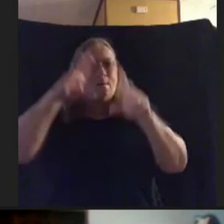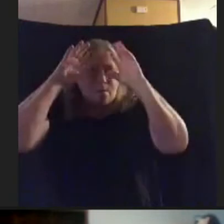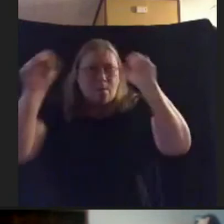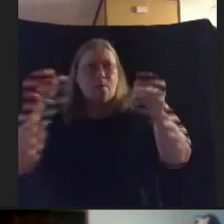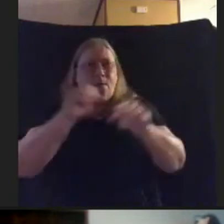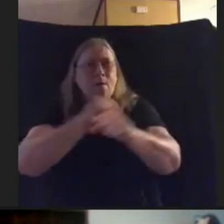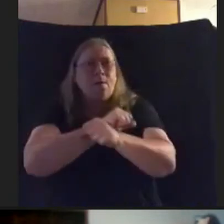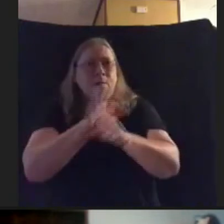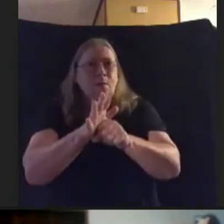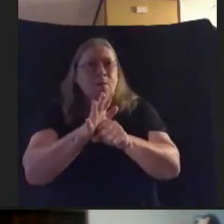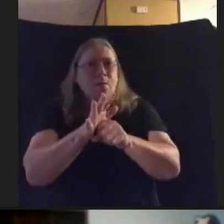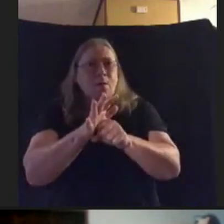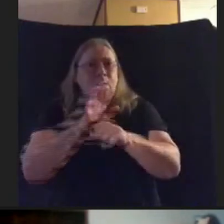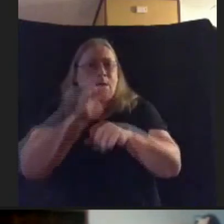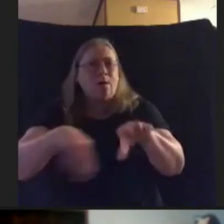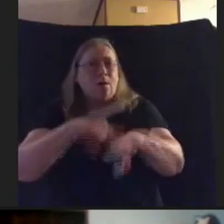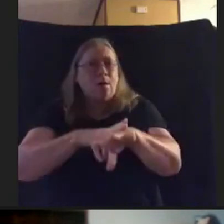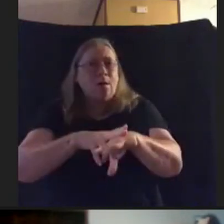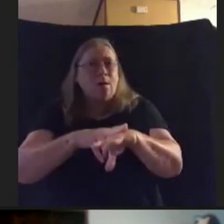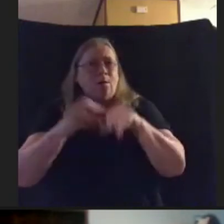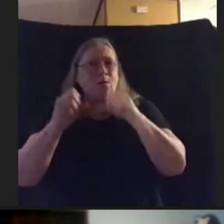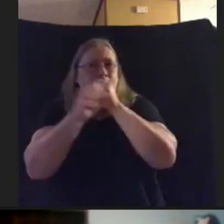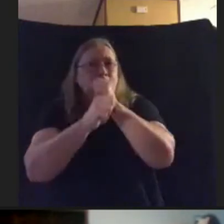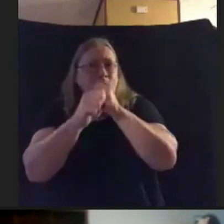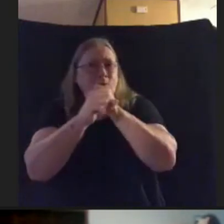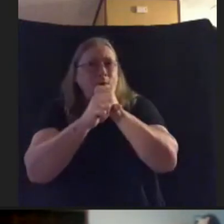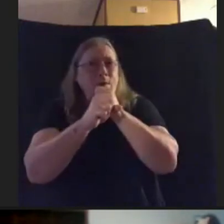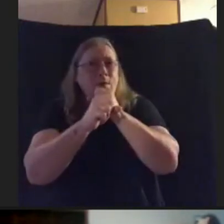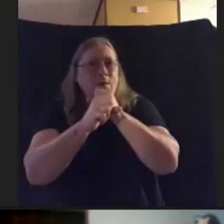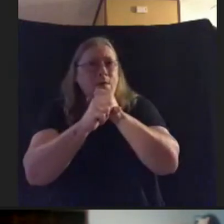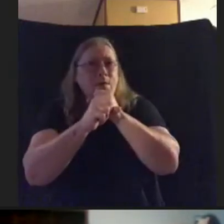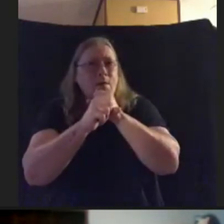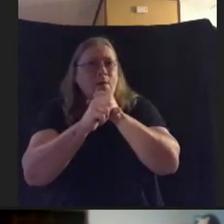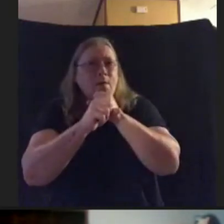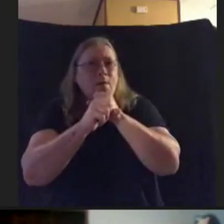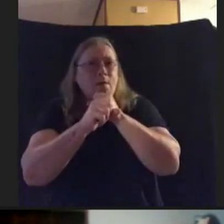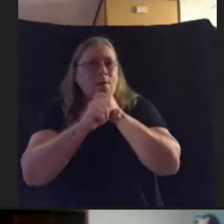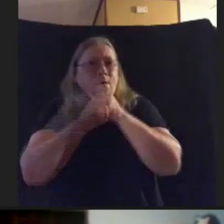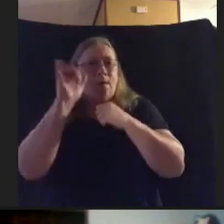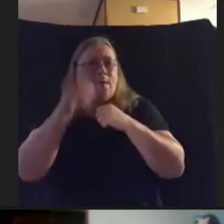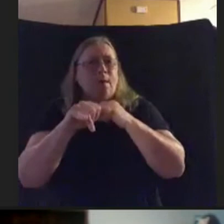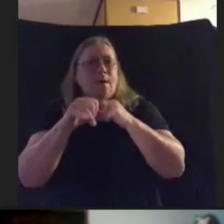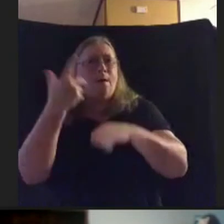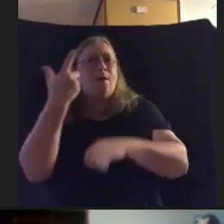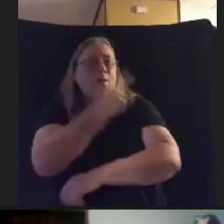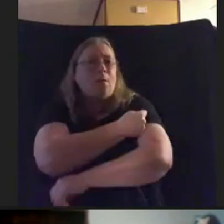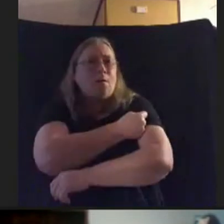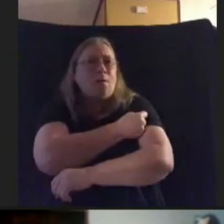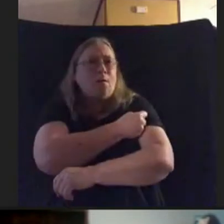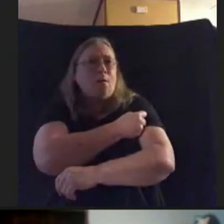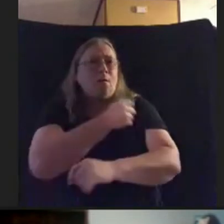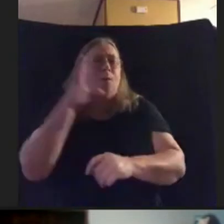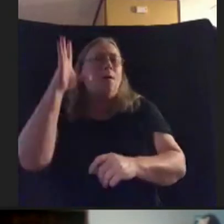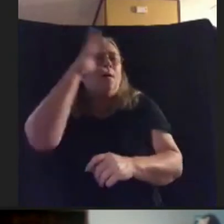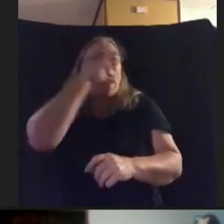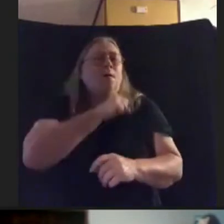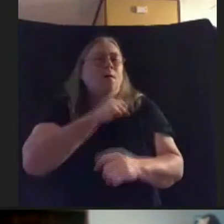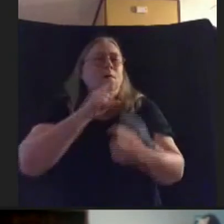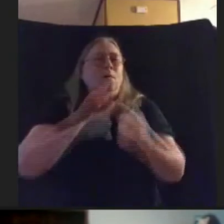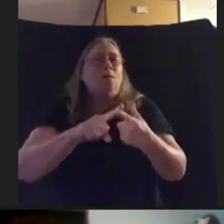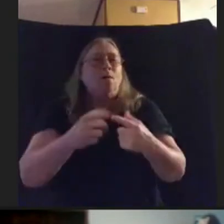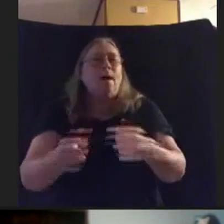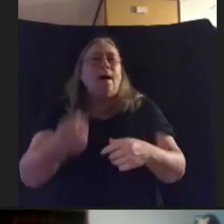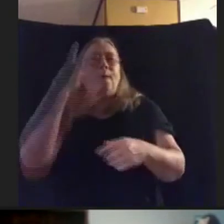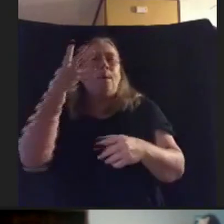national strategy, including any info on ramp up of vaccine production, spreading doses to more